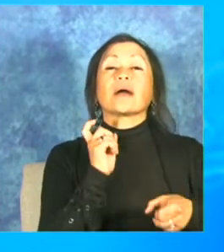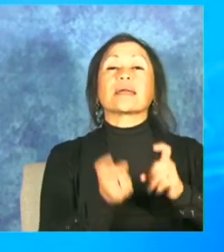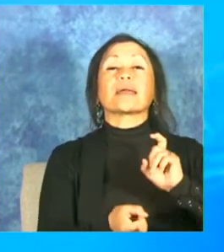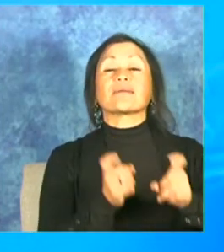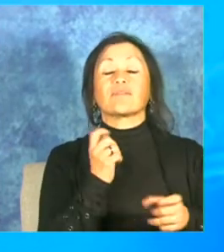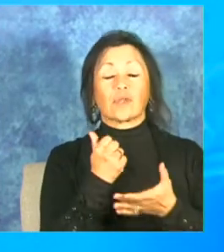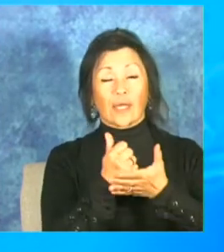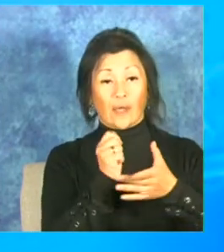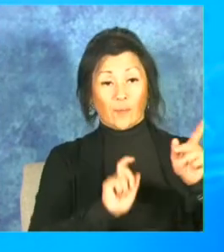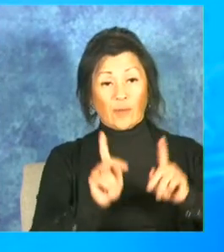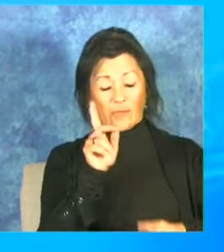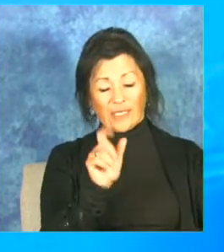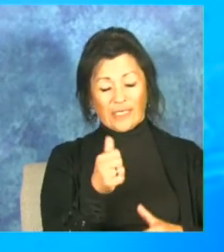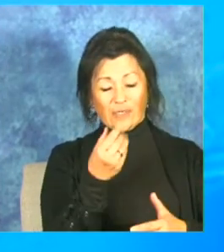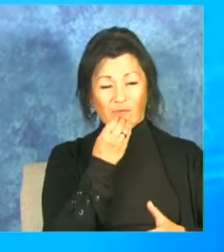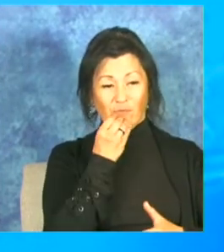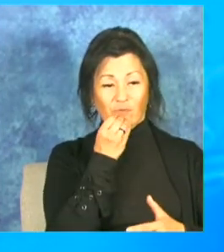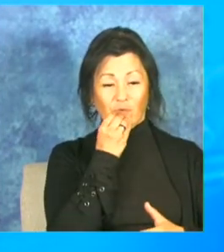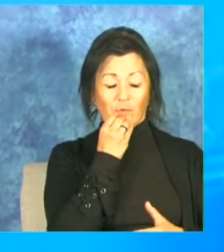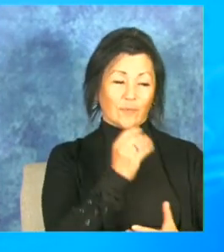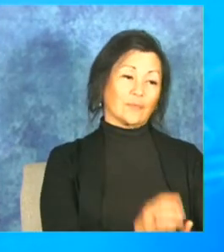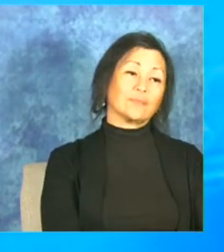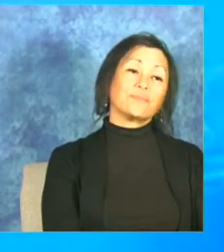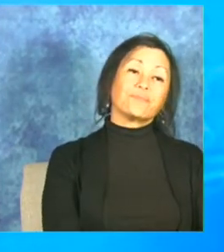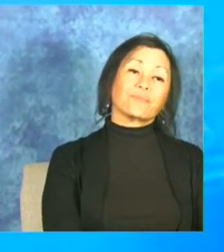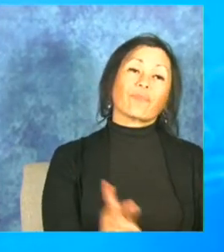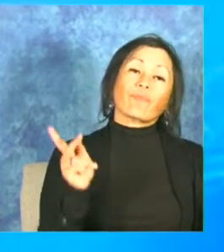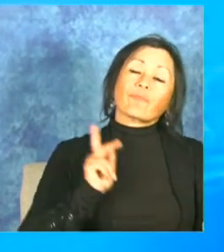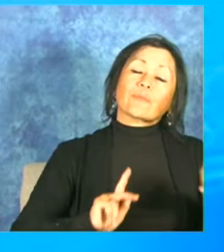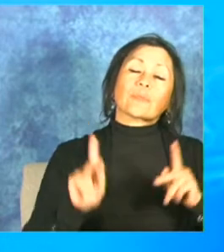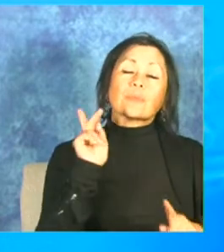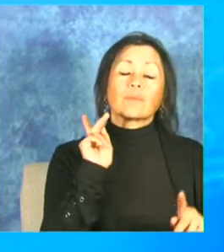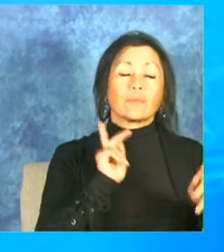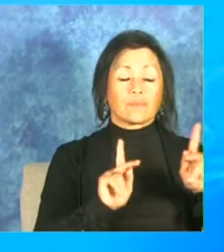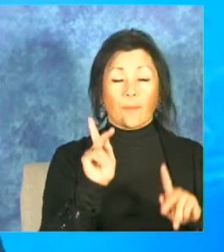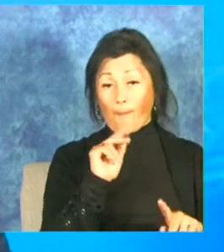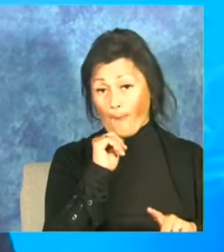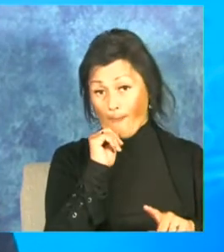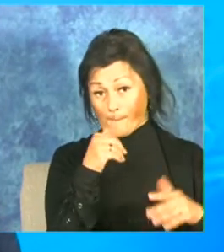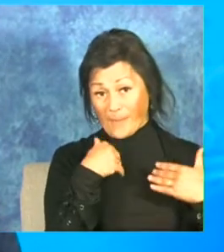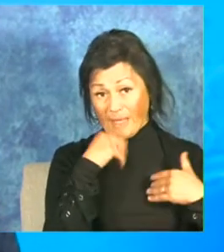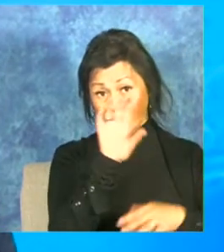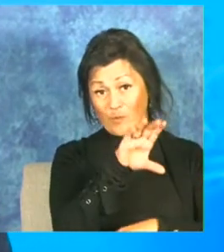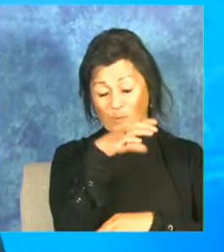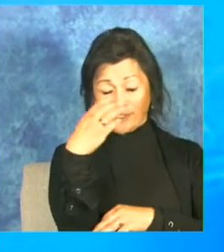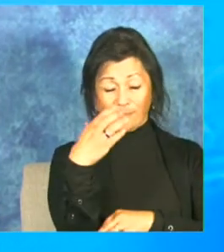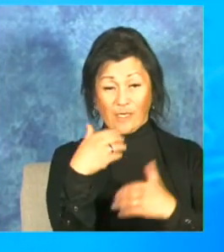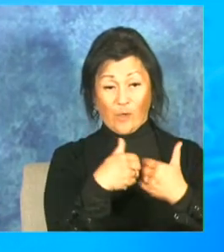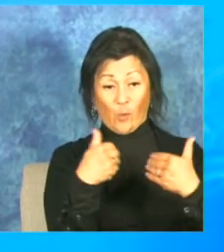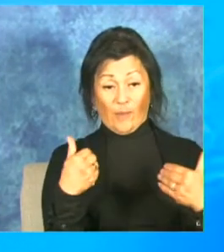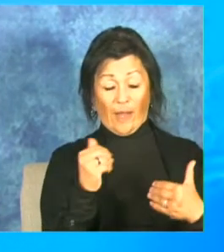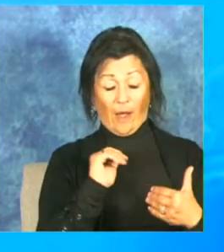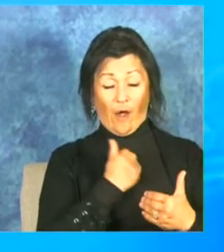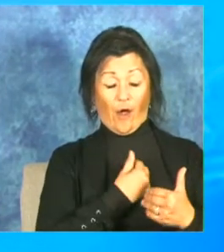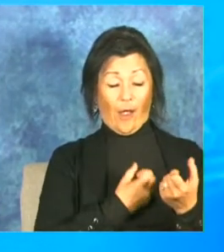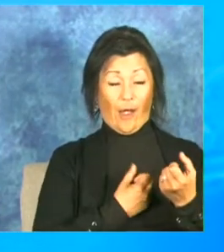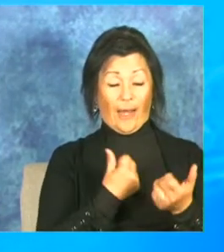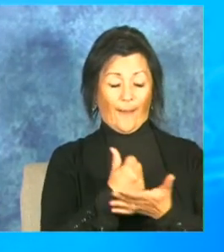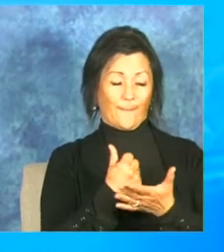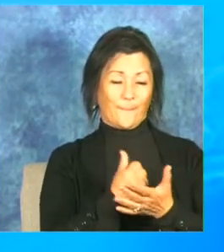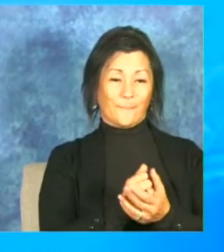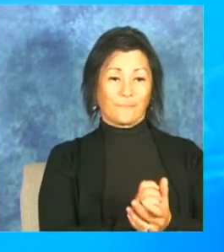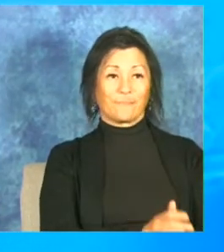help those who are needing food, those that will not have Christmas without our help.